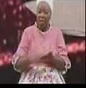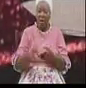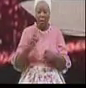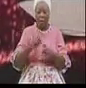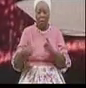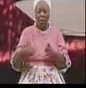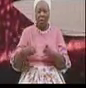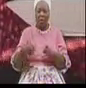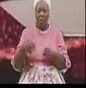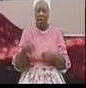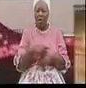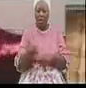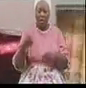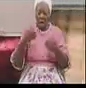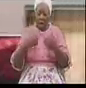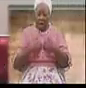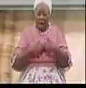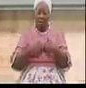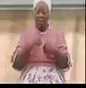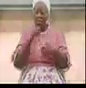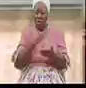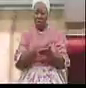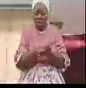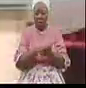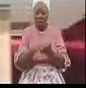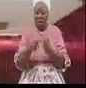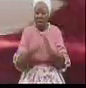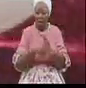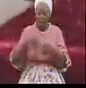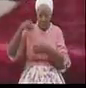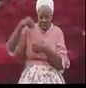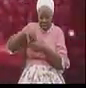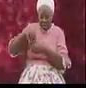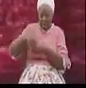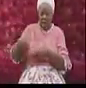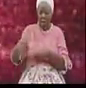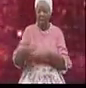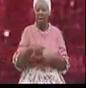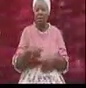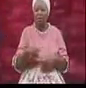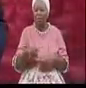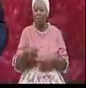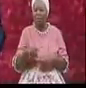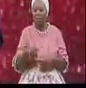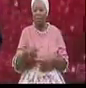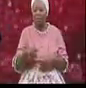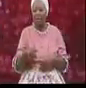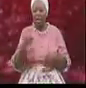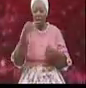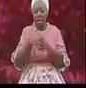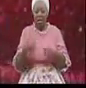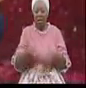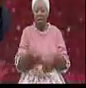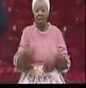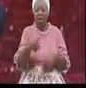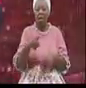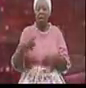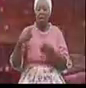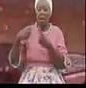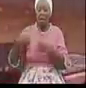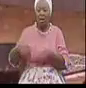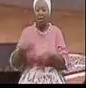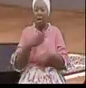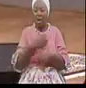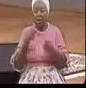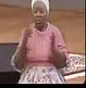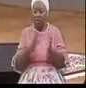their arch uncleanness inside them, in their heart. And